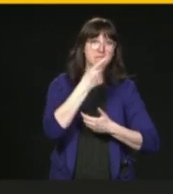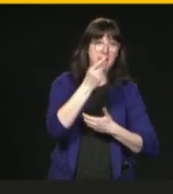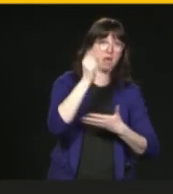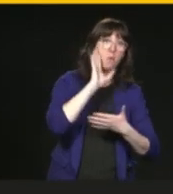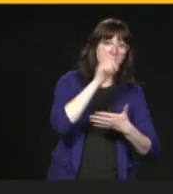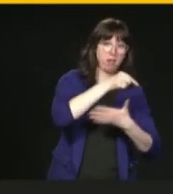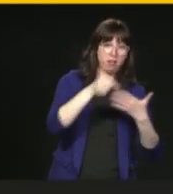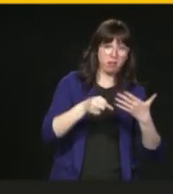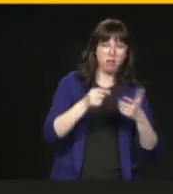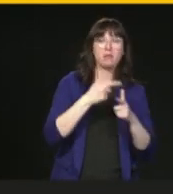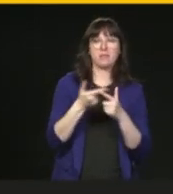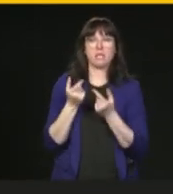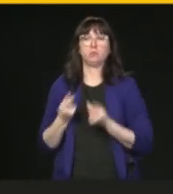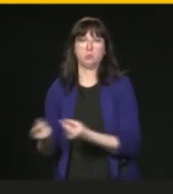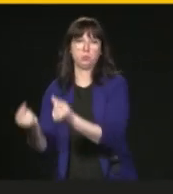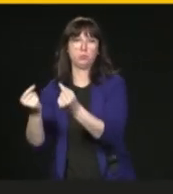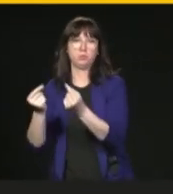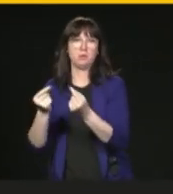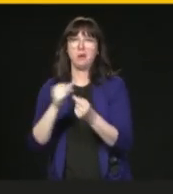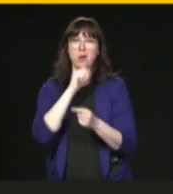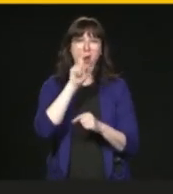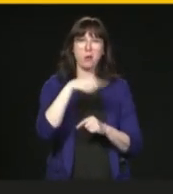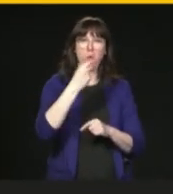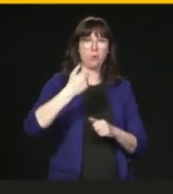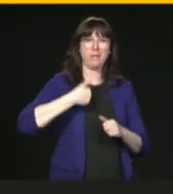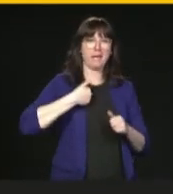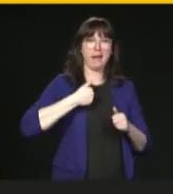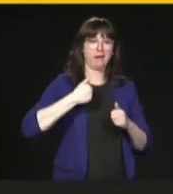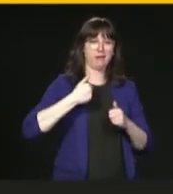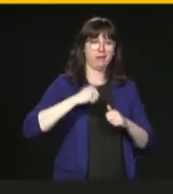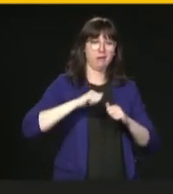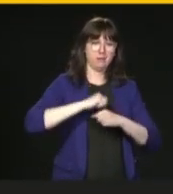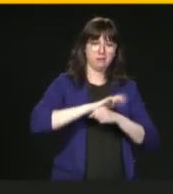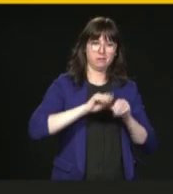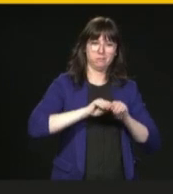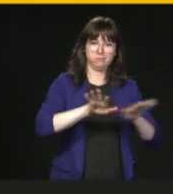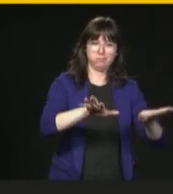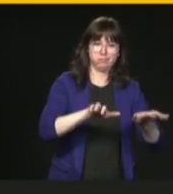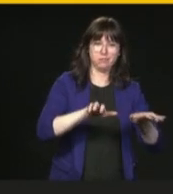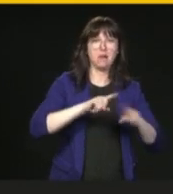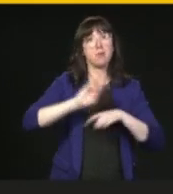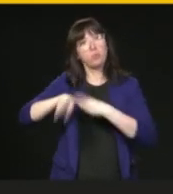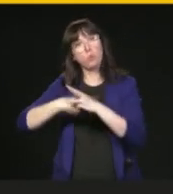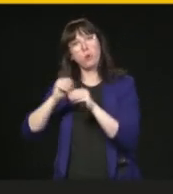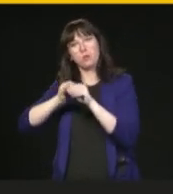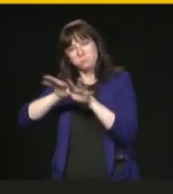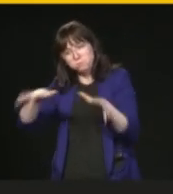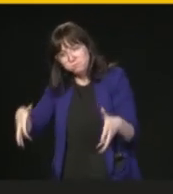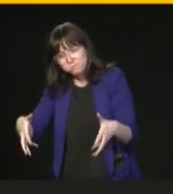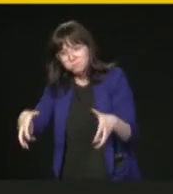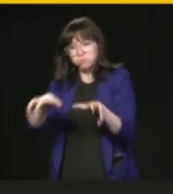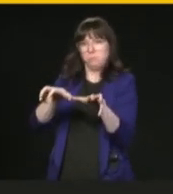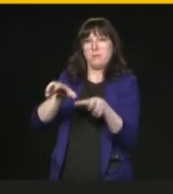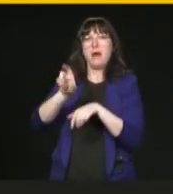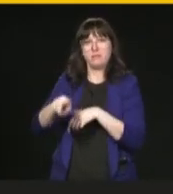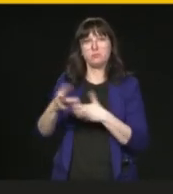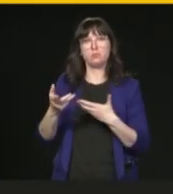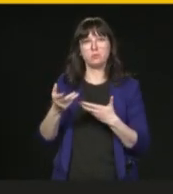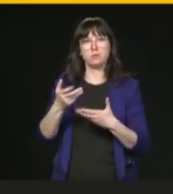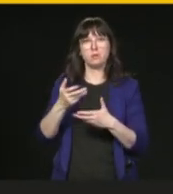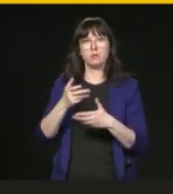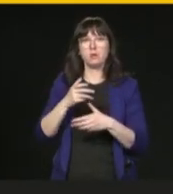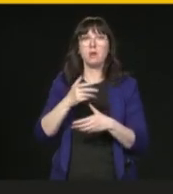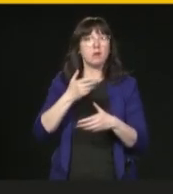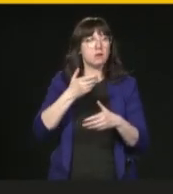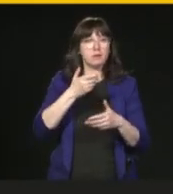about the need to flatten the global curve of this pandemic, which means beyond just individual countries doing what's